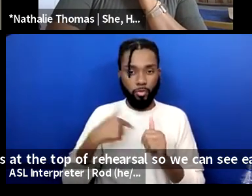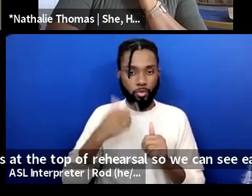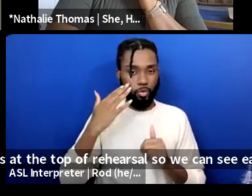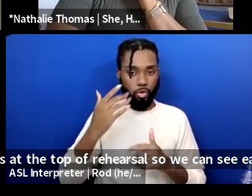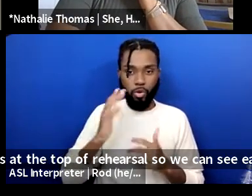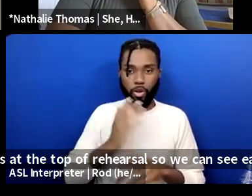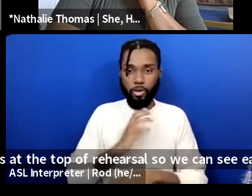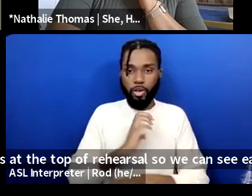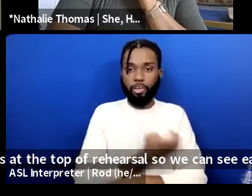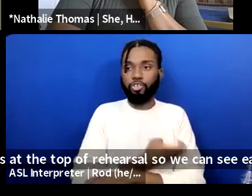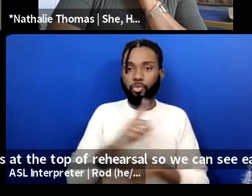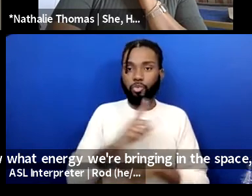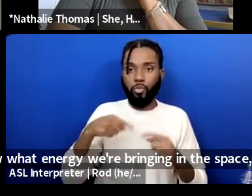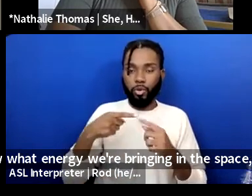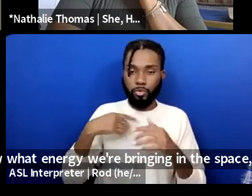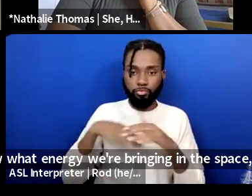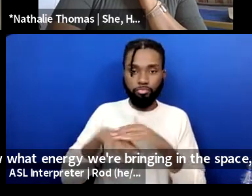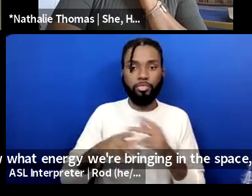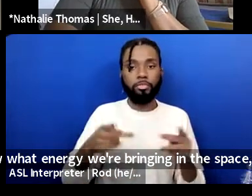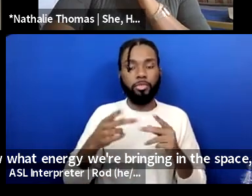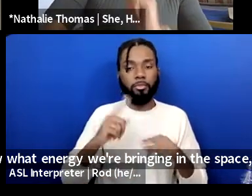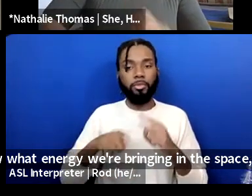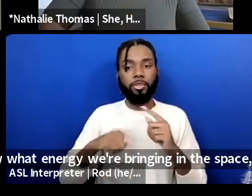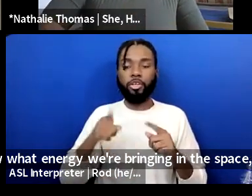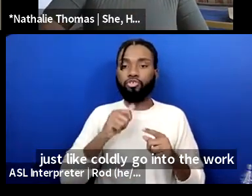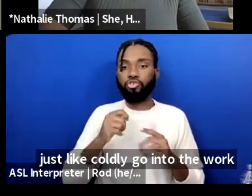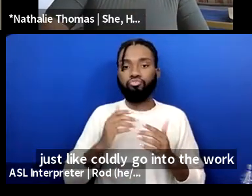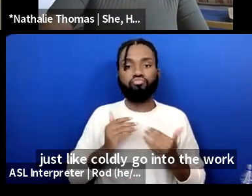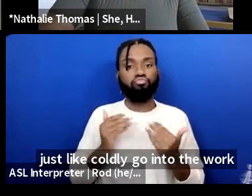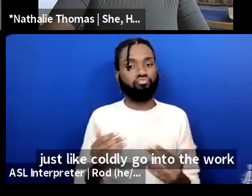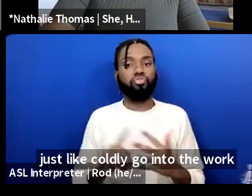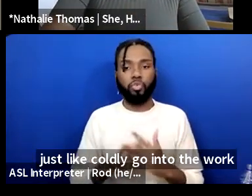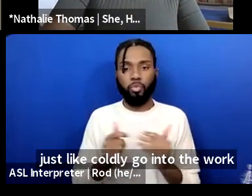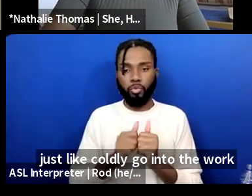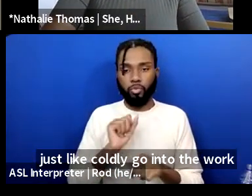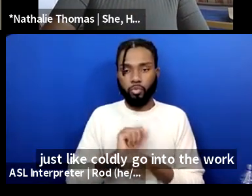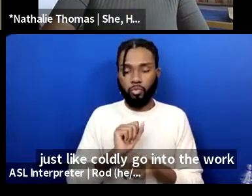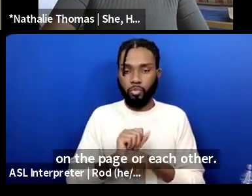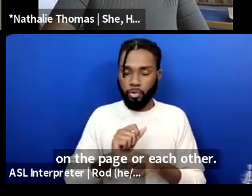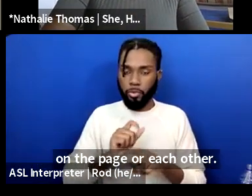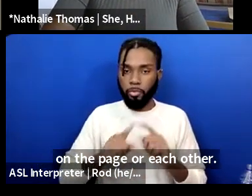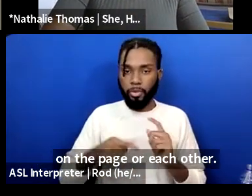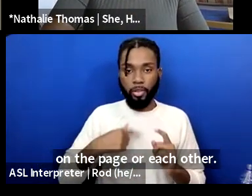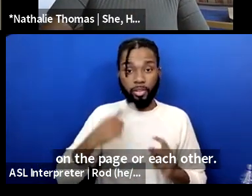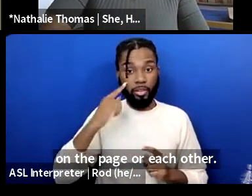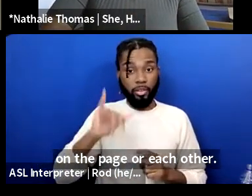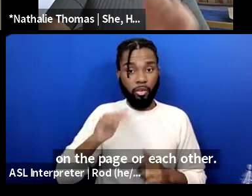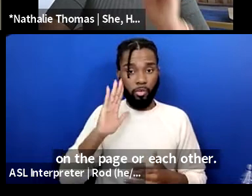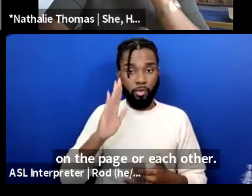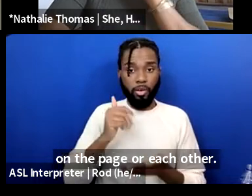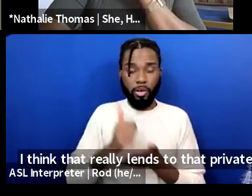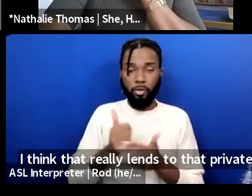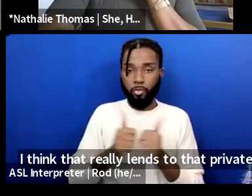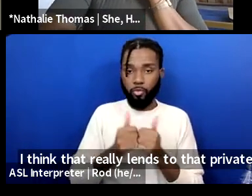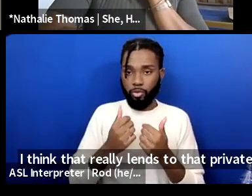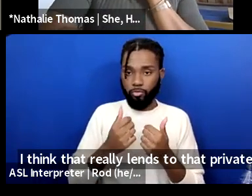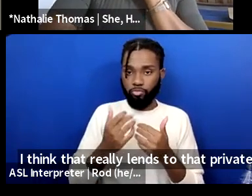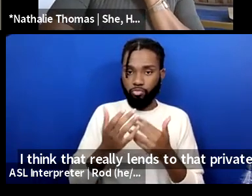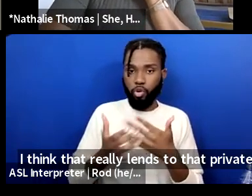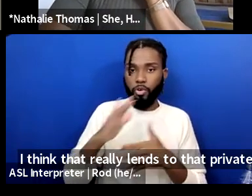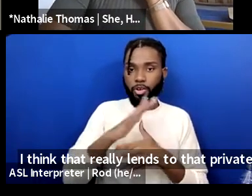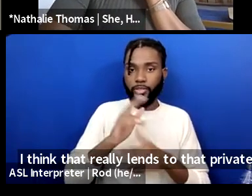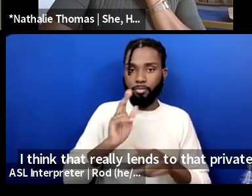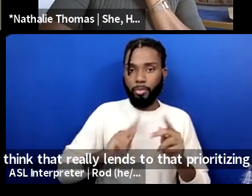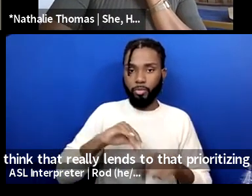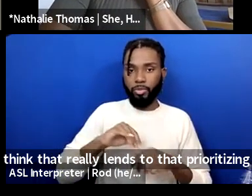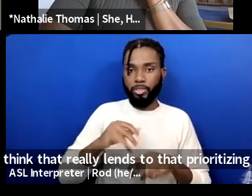just like coldly going to the work on the page or each other. I think that really lends to that prioritizing of people that I hear in this space a